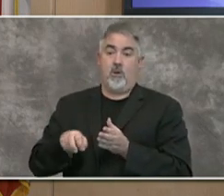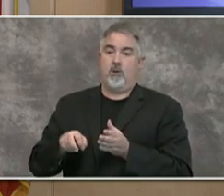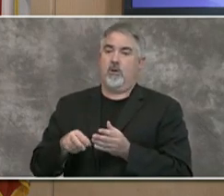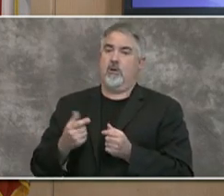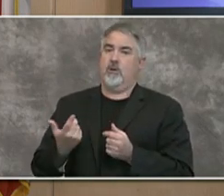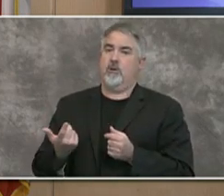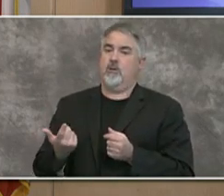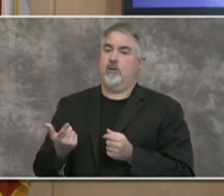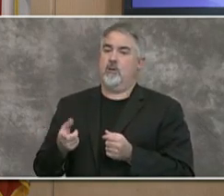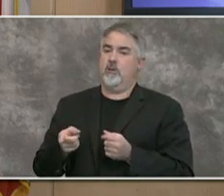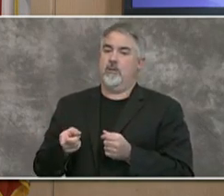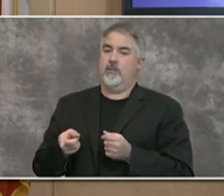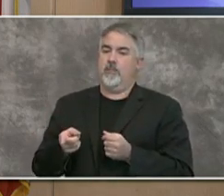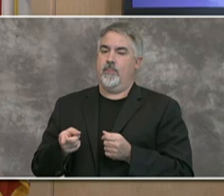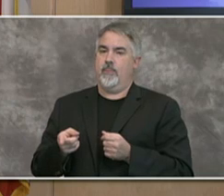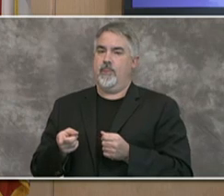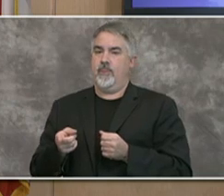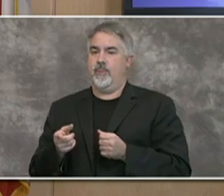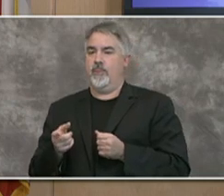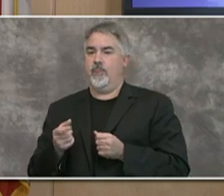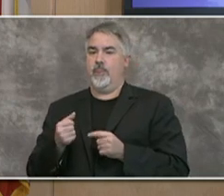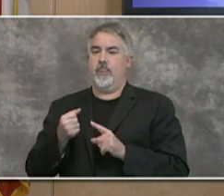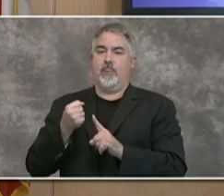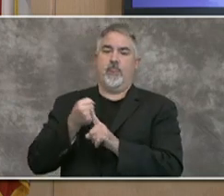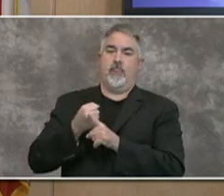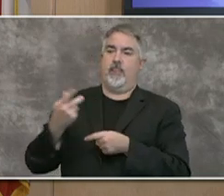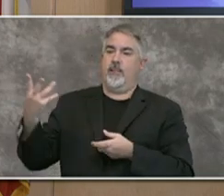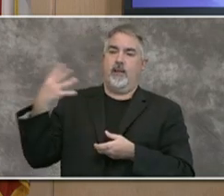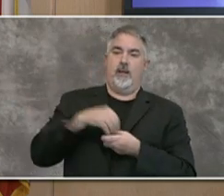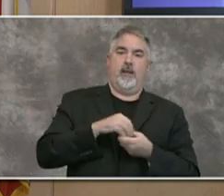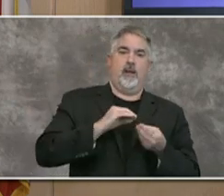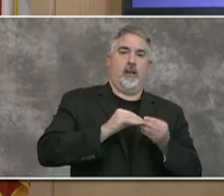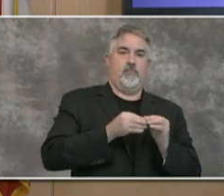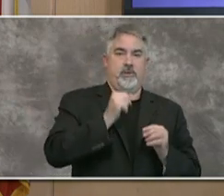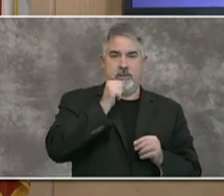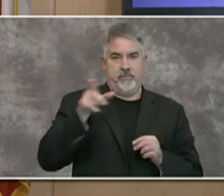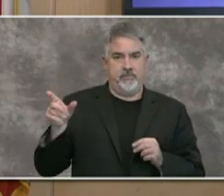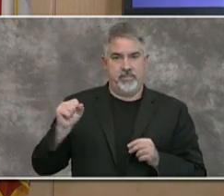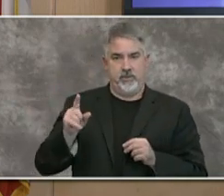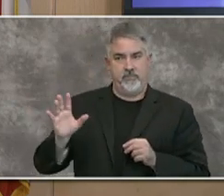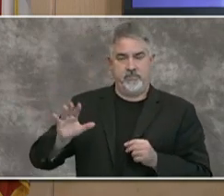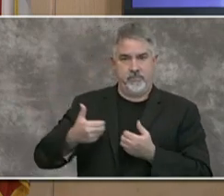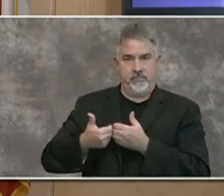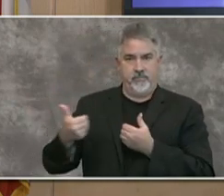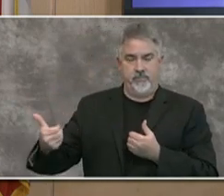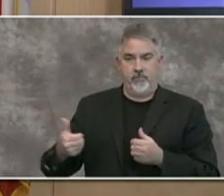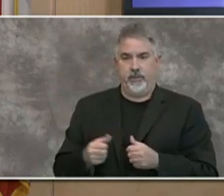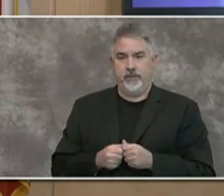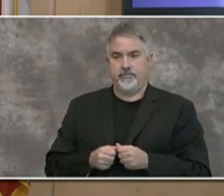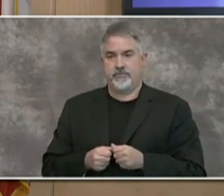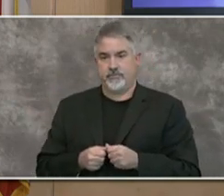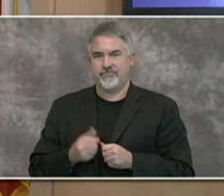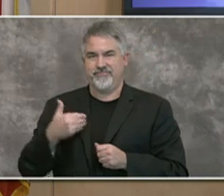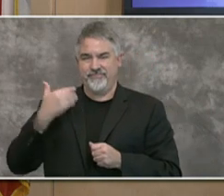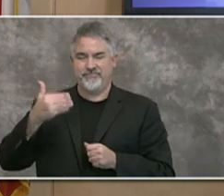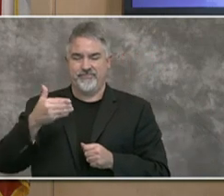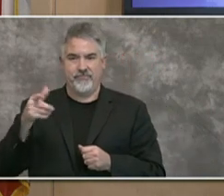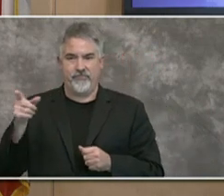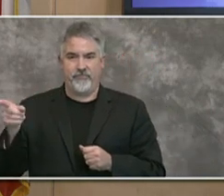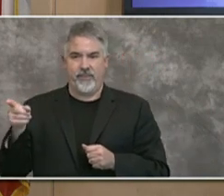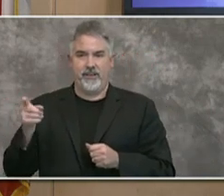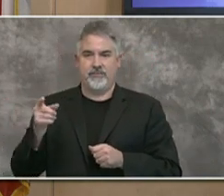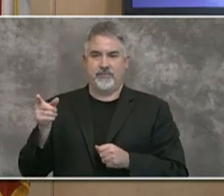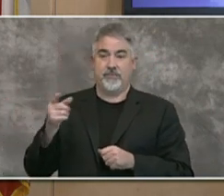overall capacity in San Diego. There are occasionally patients who are evacuated from the